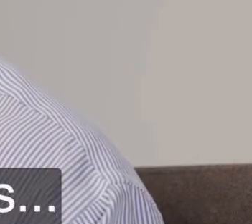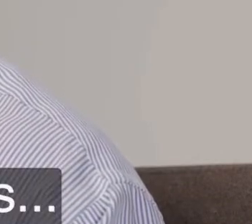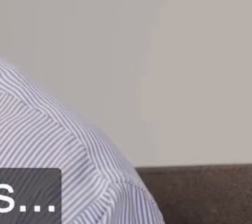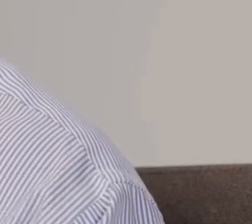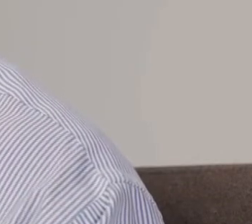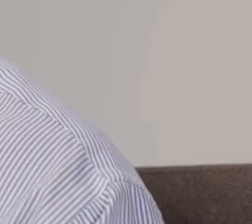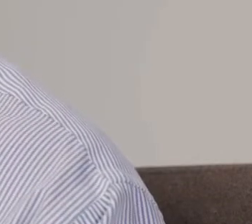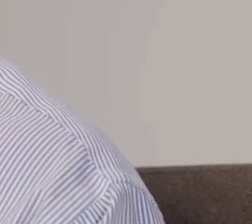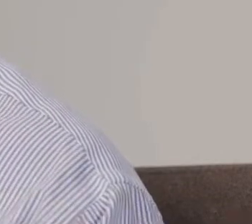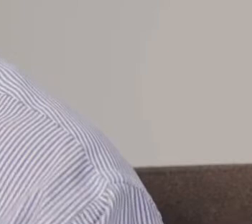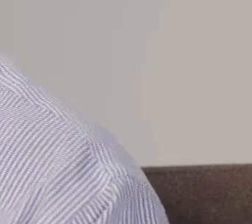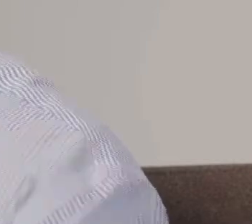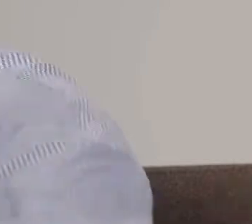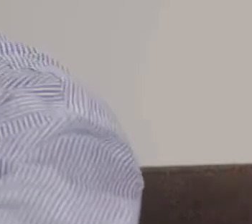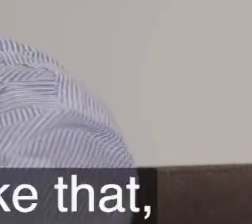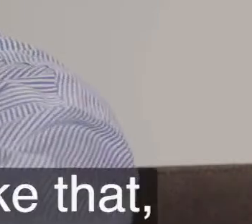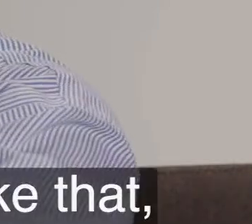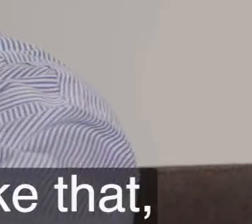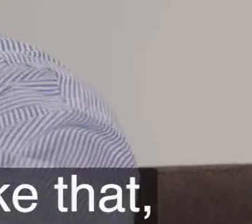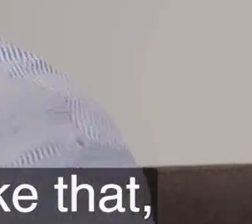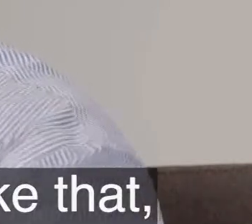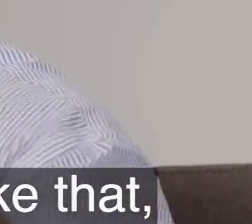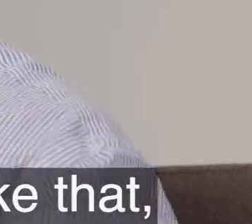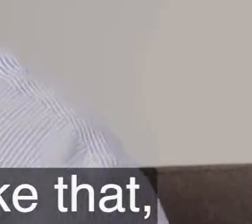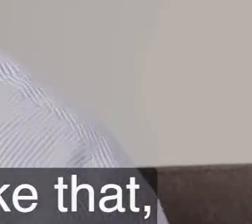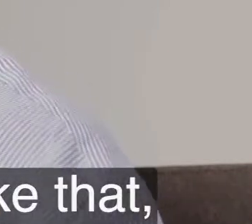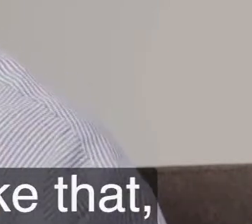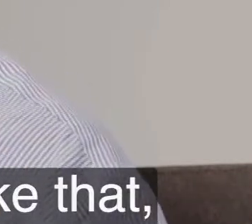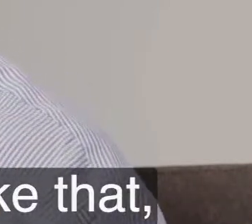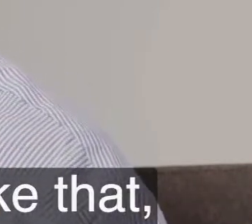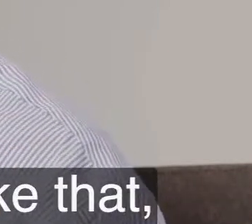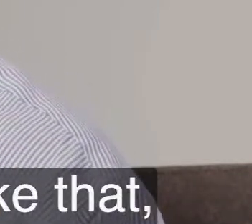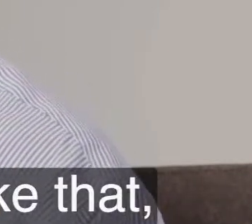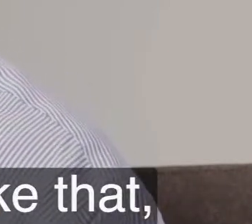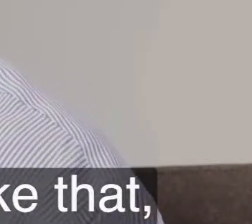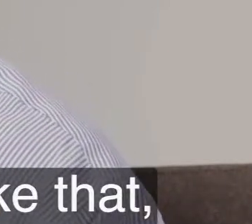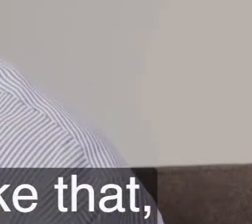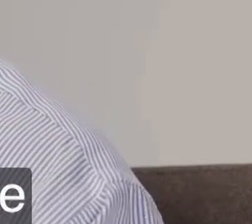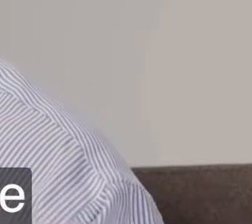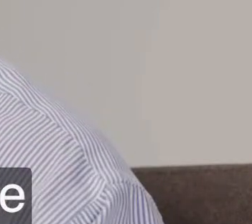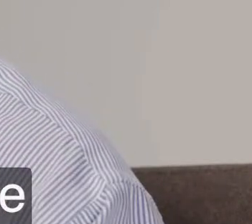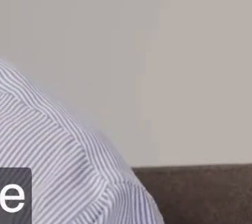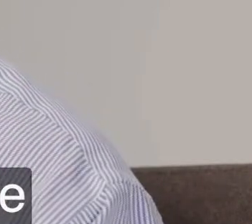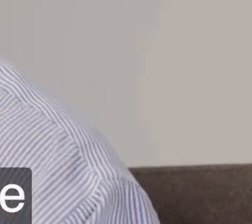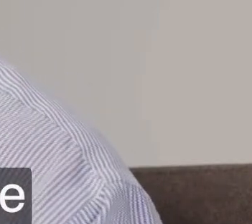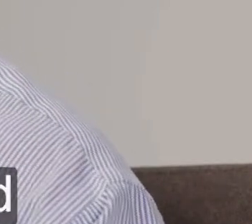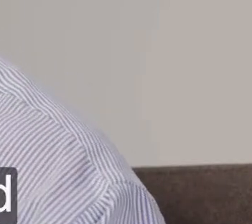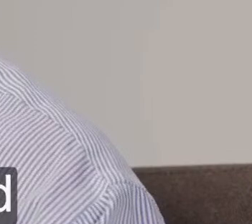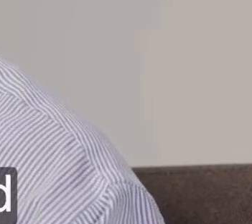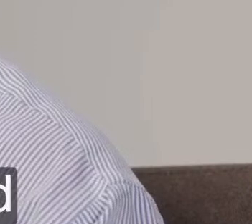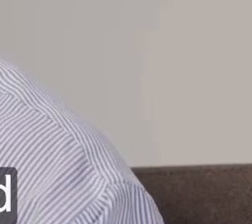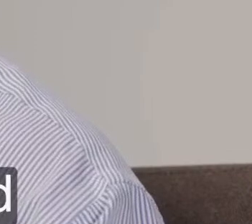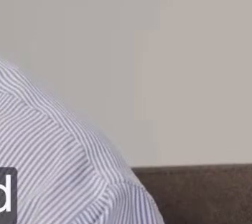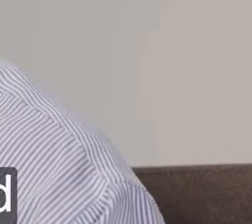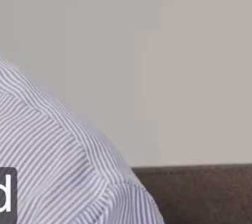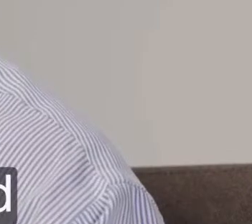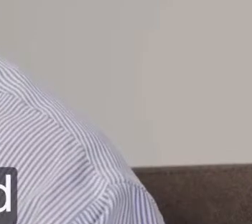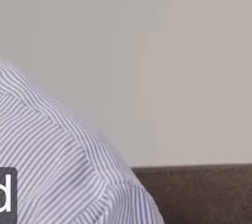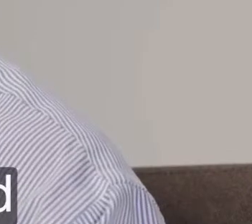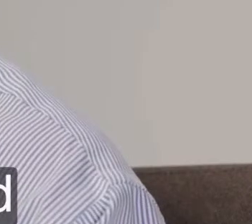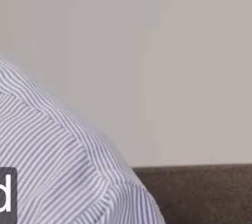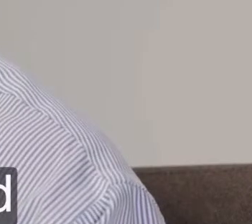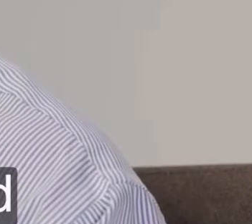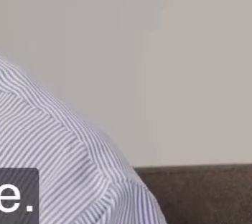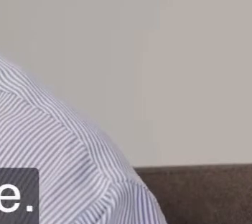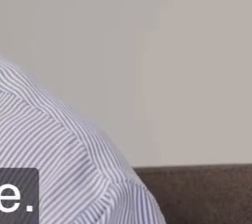verse has meant a lot to me, and anytime I had a struggle or anything like that, it was just kind of cool to know that like God was there, God